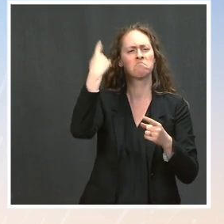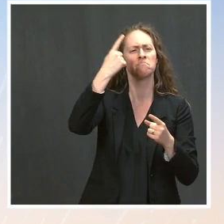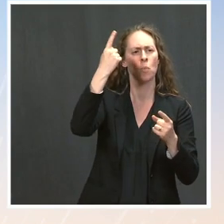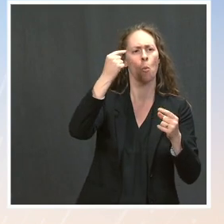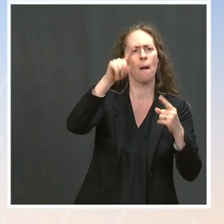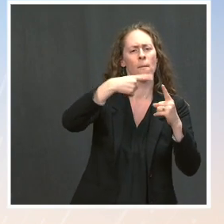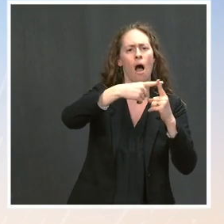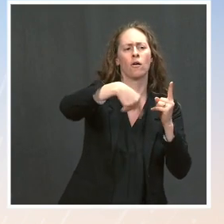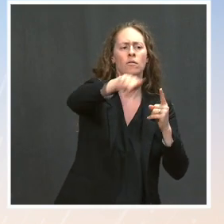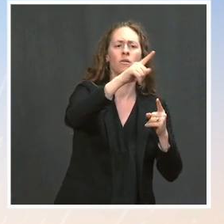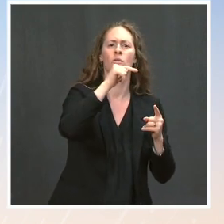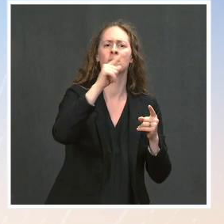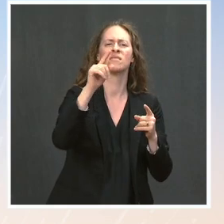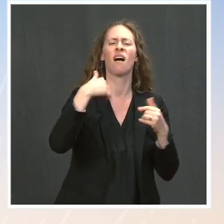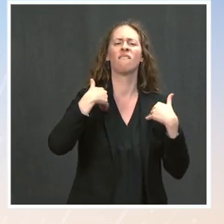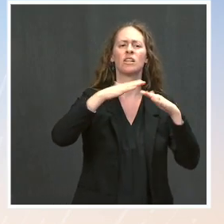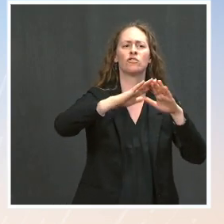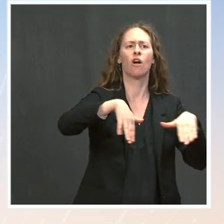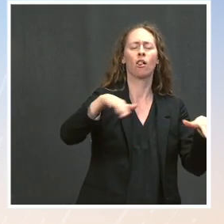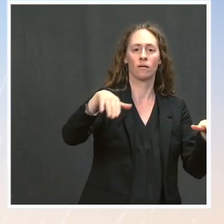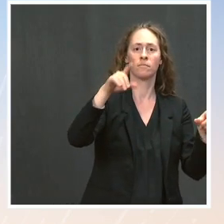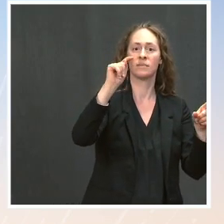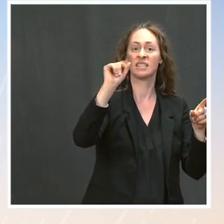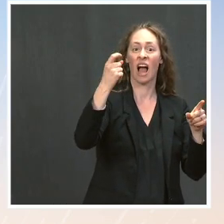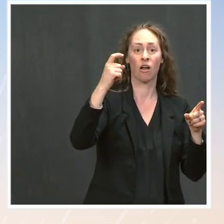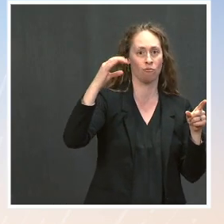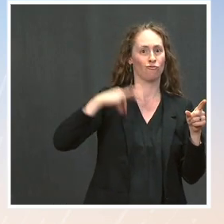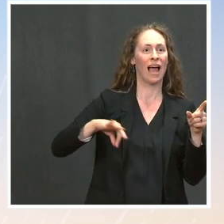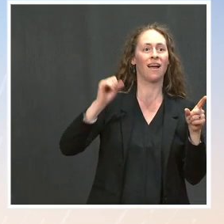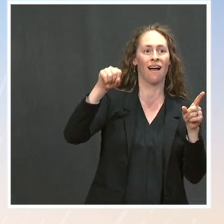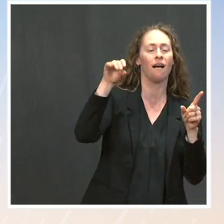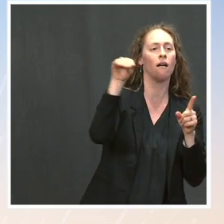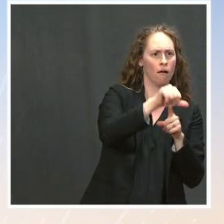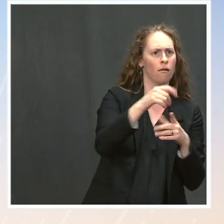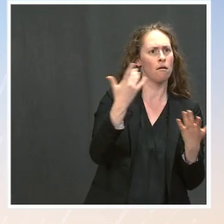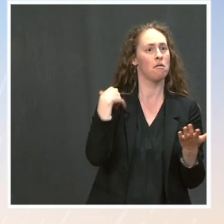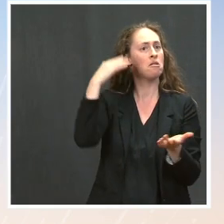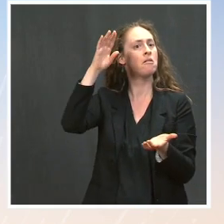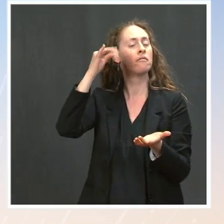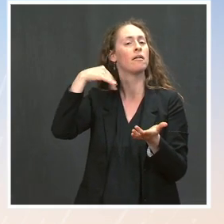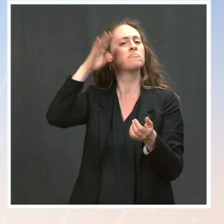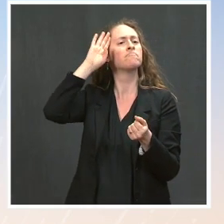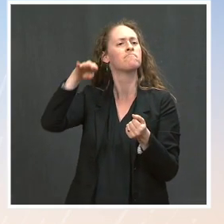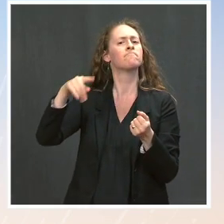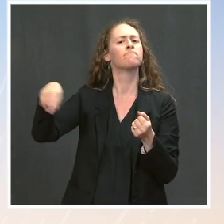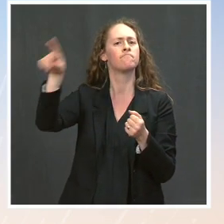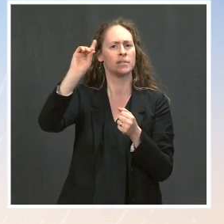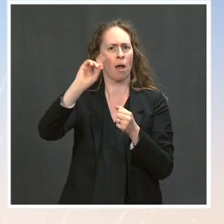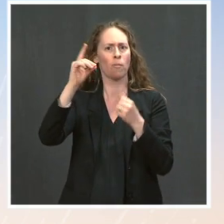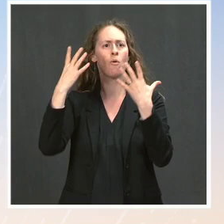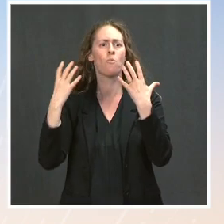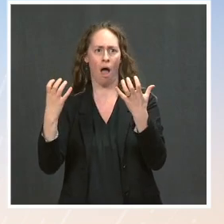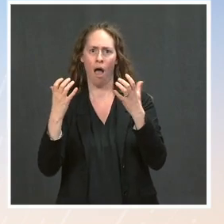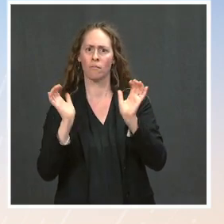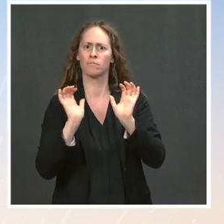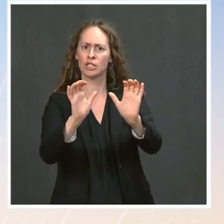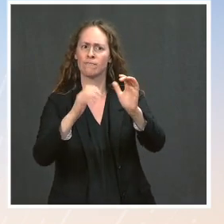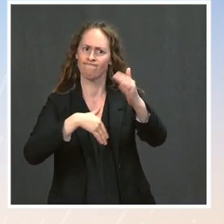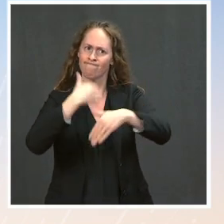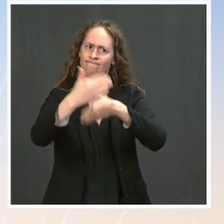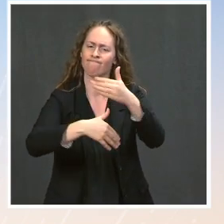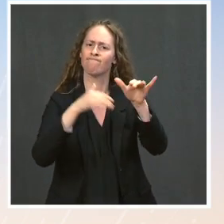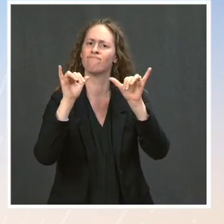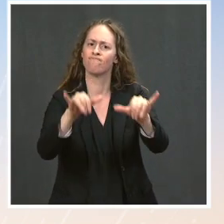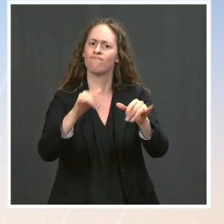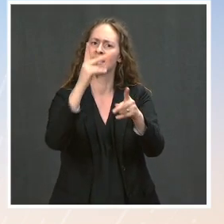American Families Plan, but just in general. Some of the president's Democratic allies on the Hill, as you well know, have pushed to make that permanent. They say they've faced some